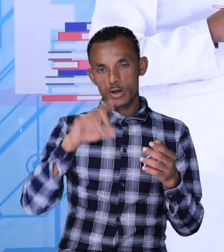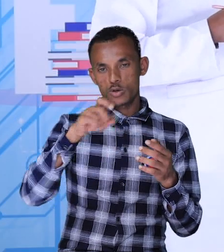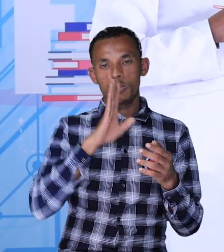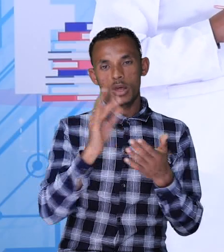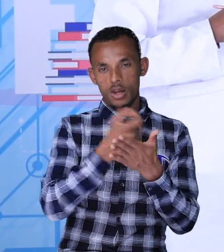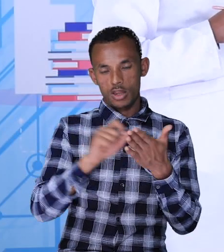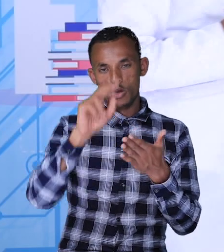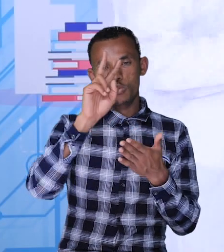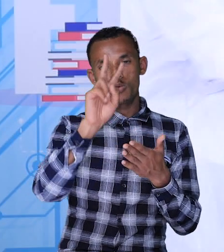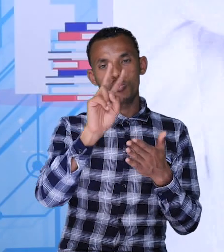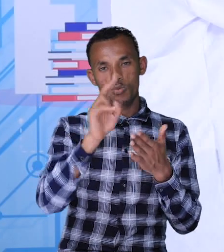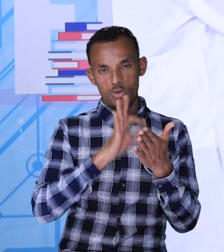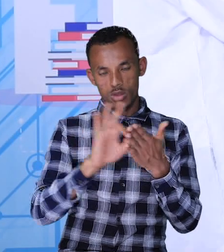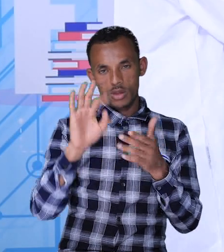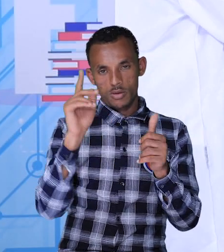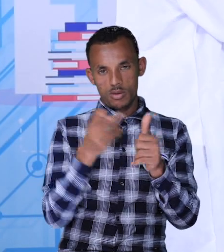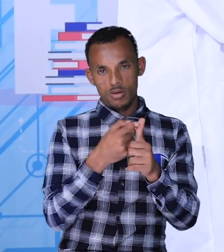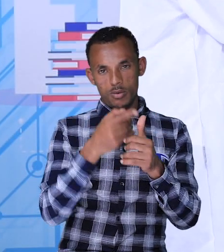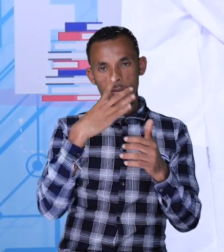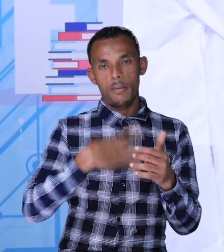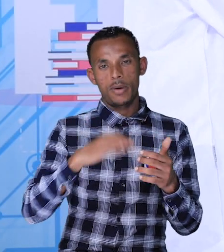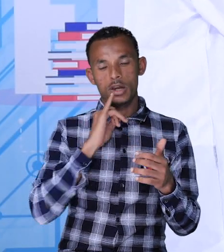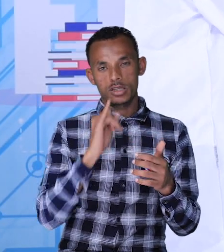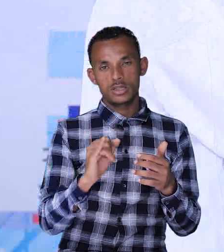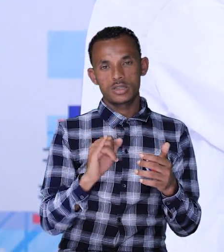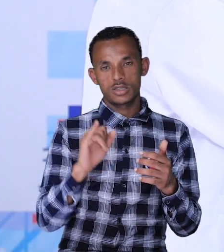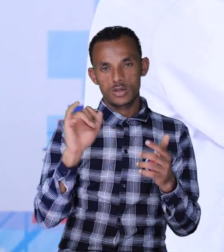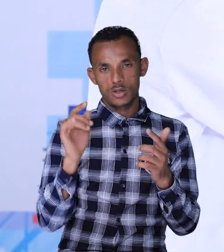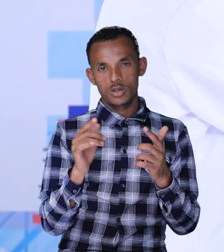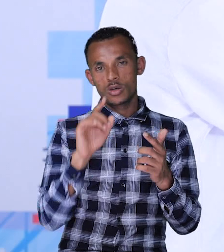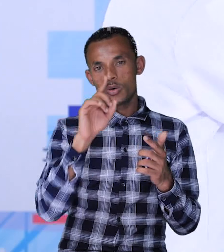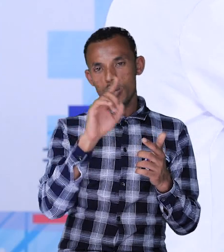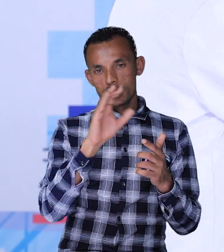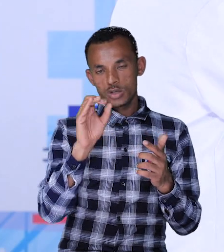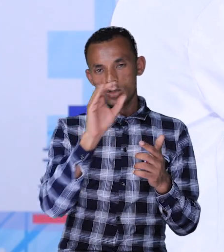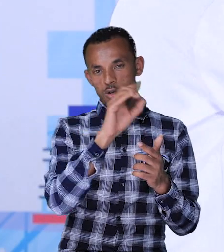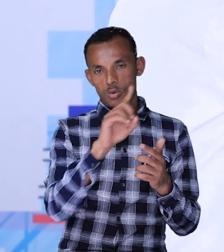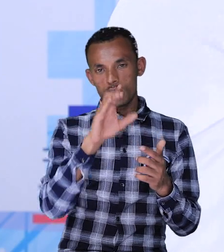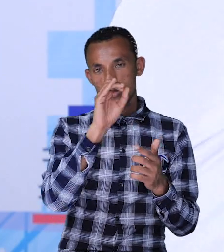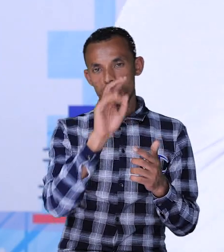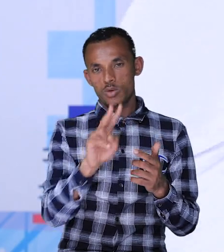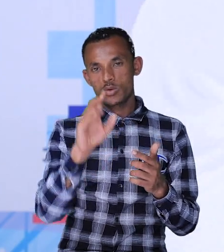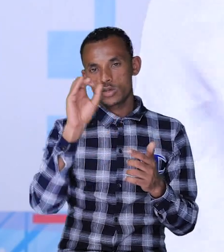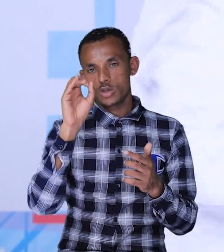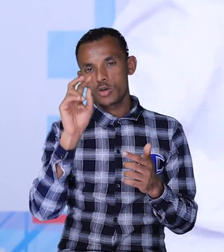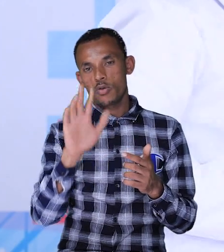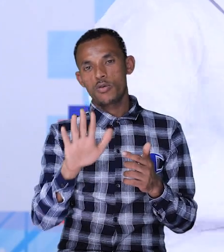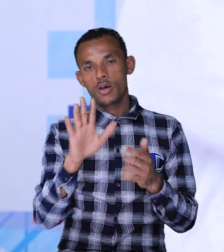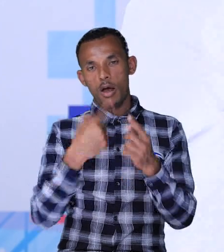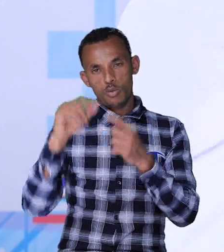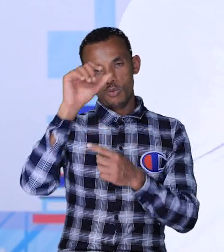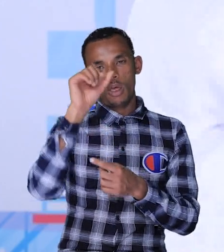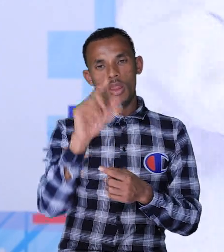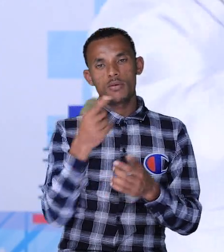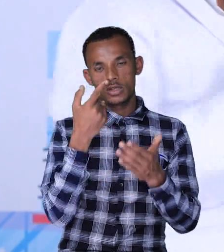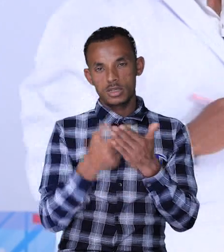be written in 2-digit form. So the first member is 01, second one 02, 03, 04, 05, up to 11.